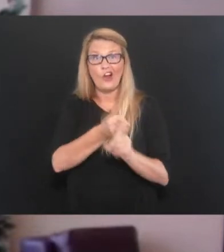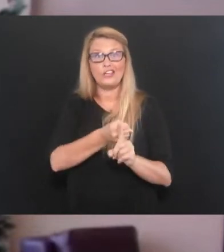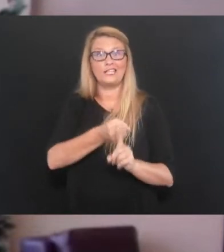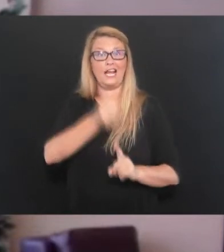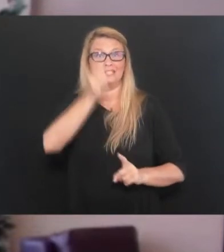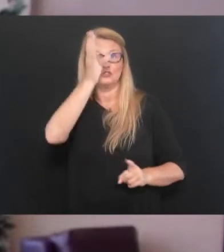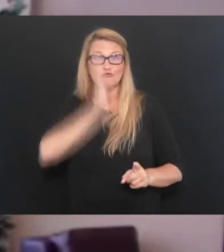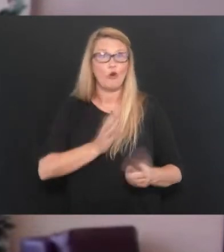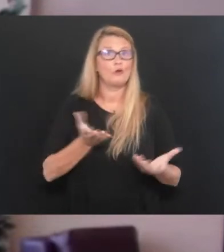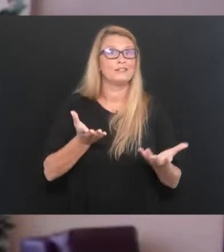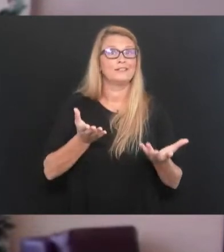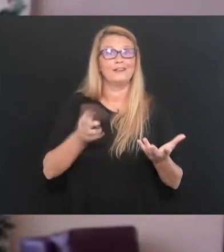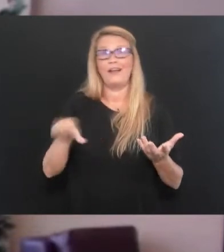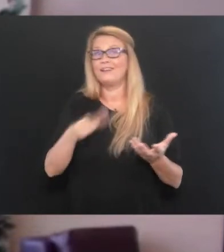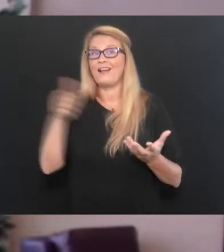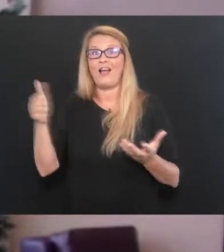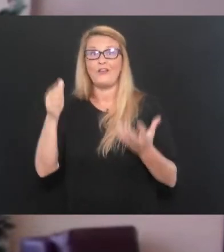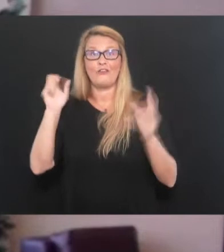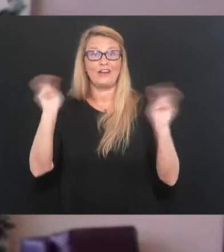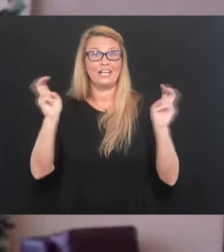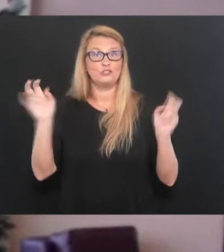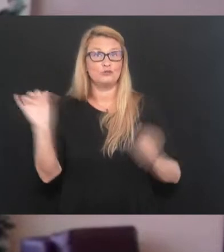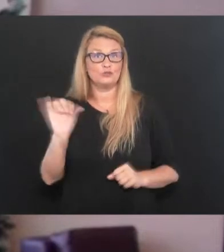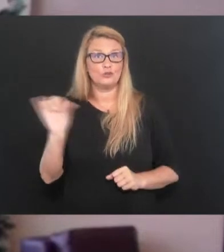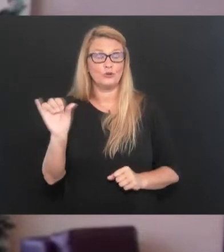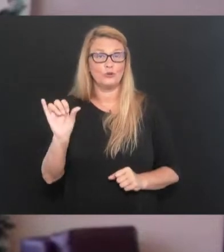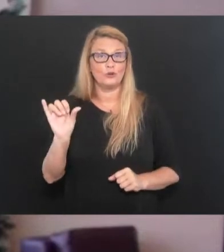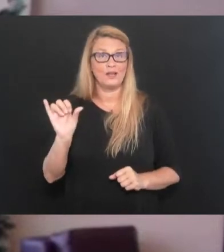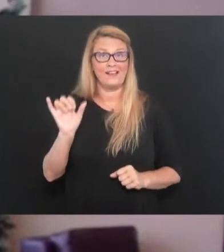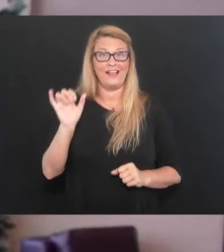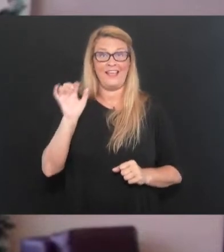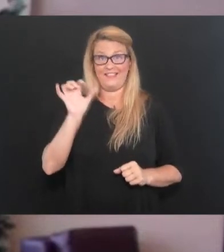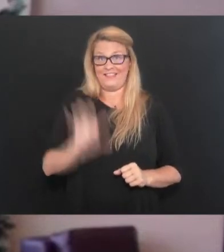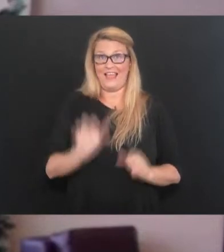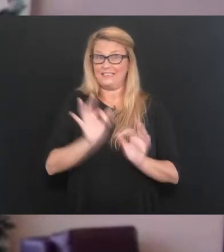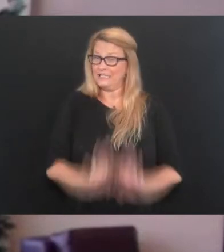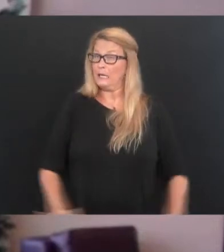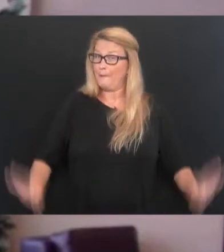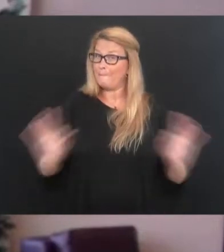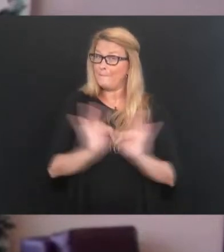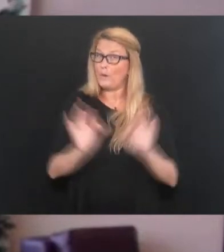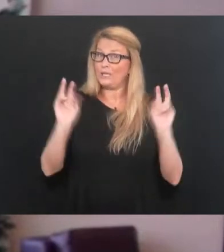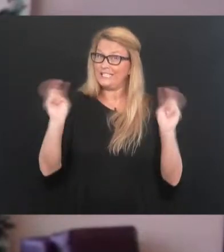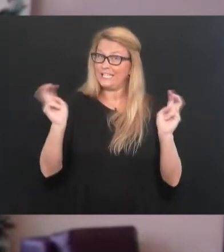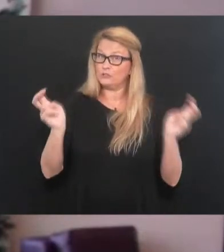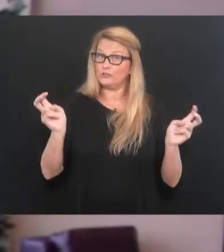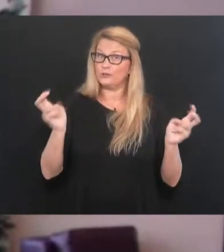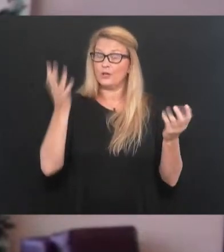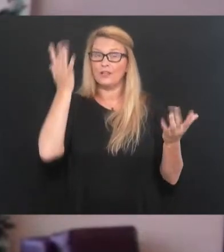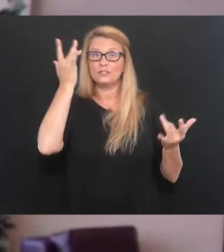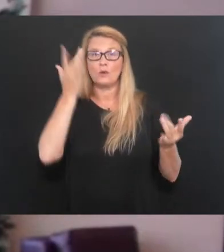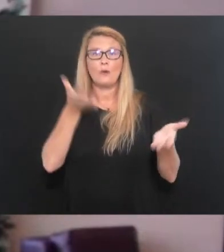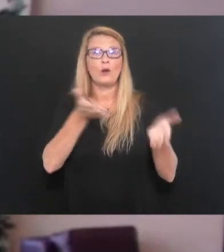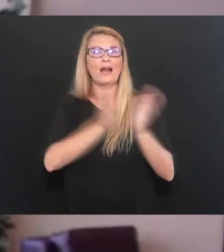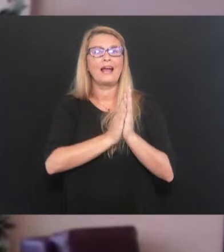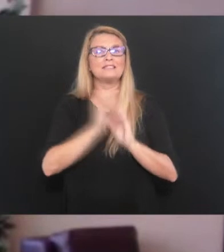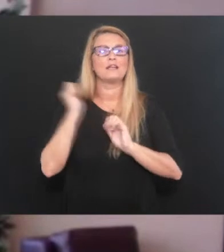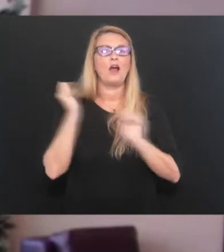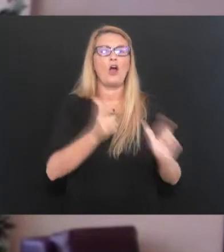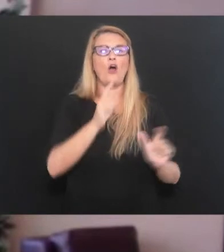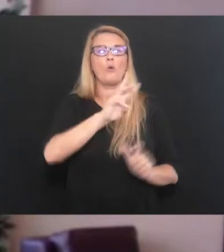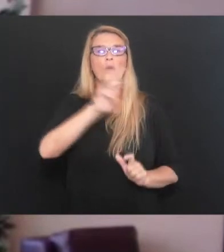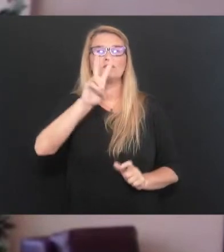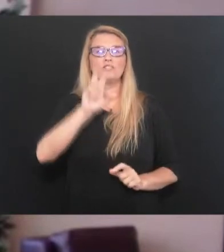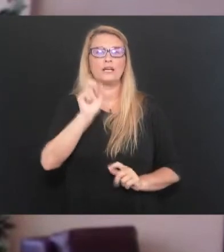and other medical issues as well. So this is a super important issue, and that's why we're asking all West Virginians to